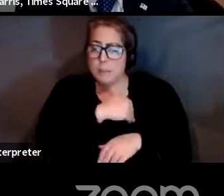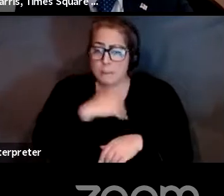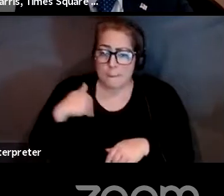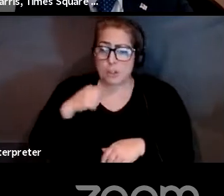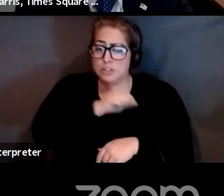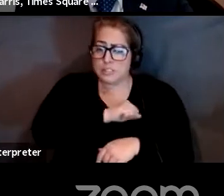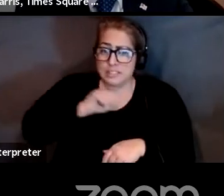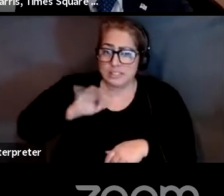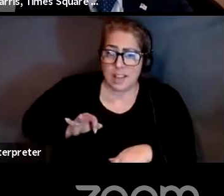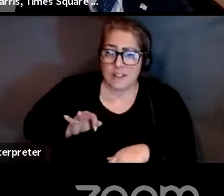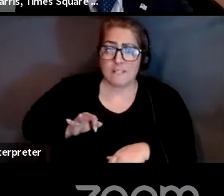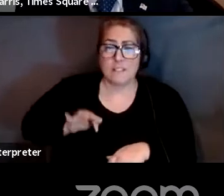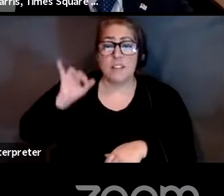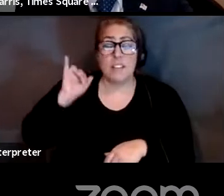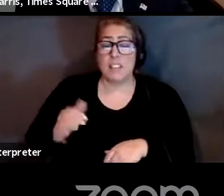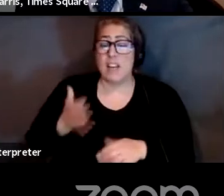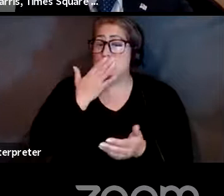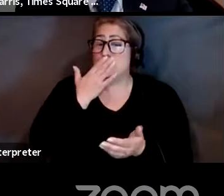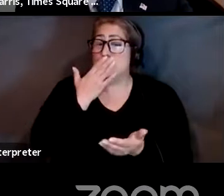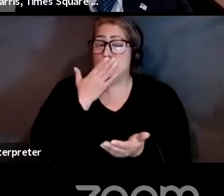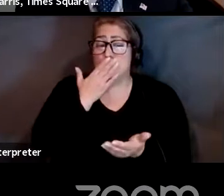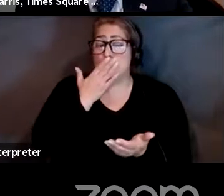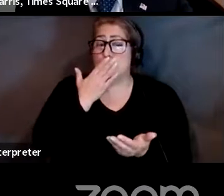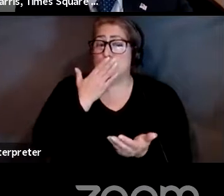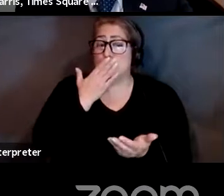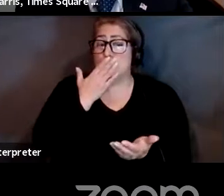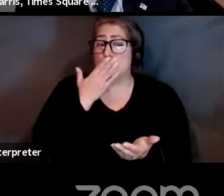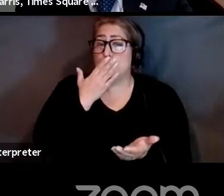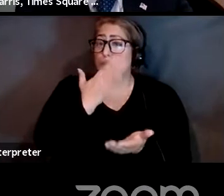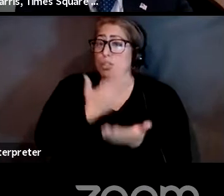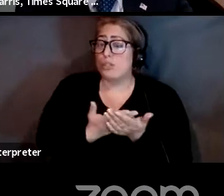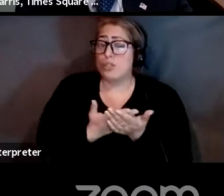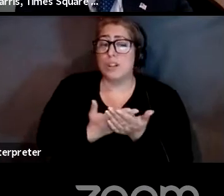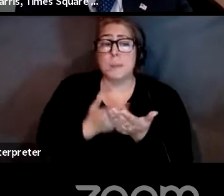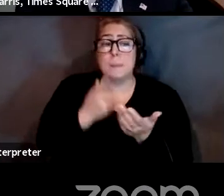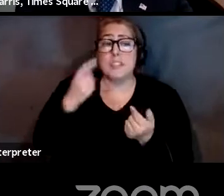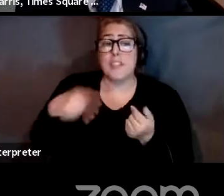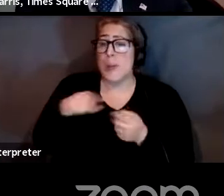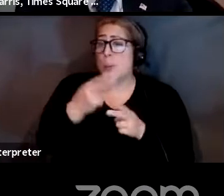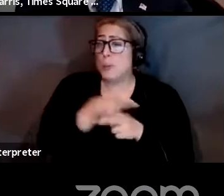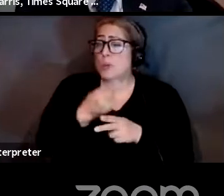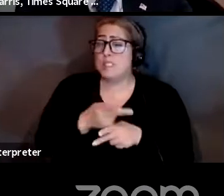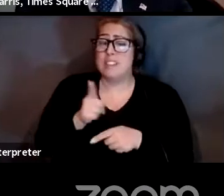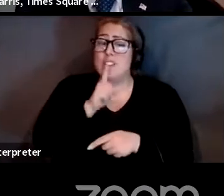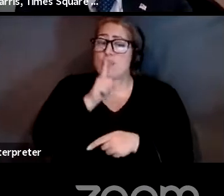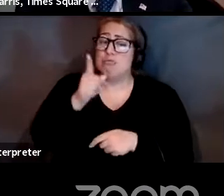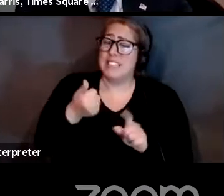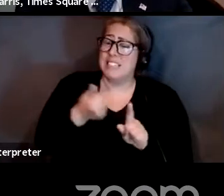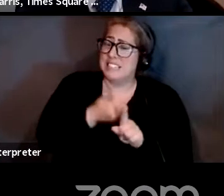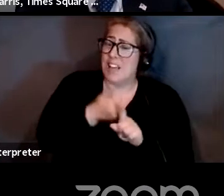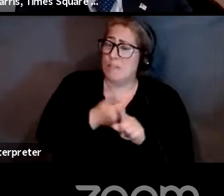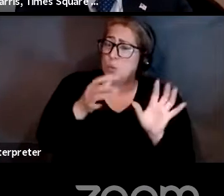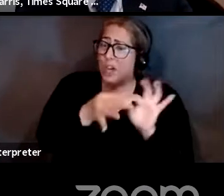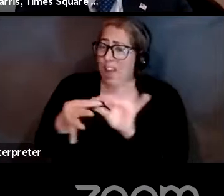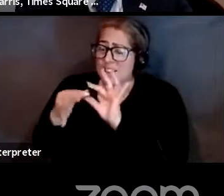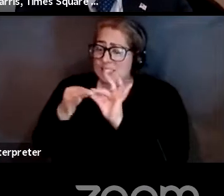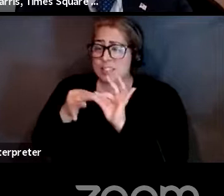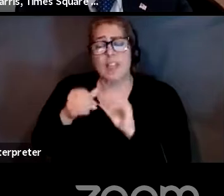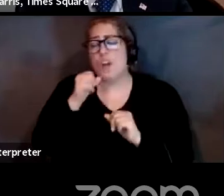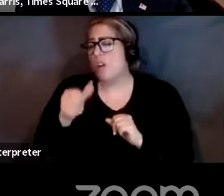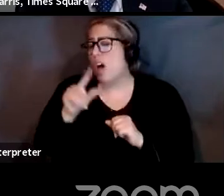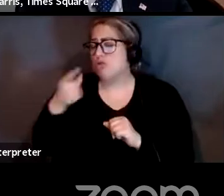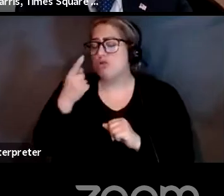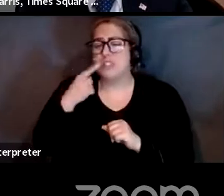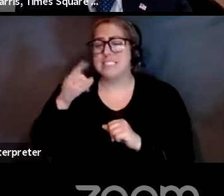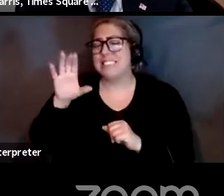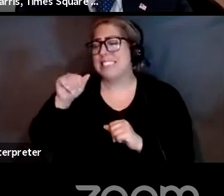of well-versed in just kind of using their authentic selves to connect with people and not trying to be, you know, caseworkers, not trying